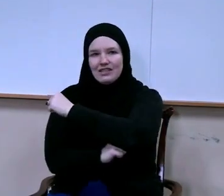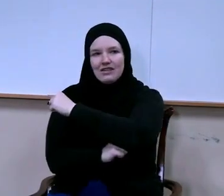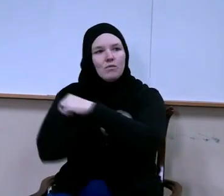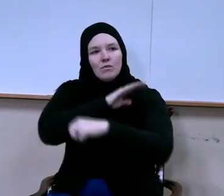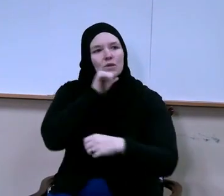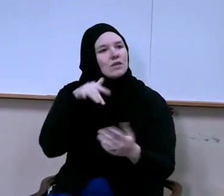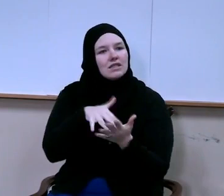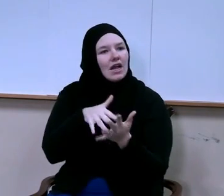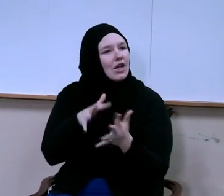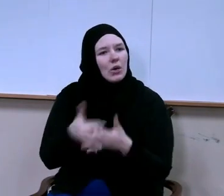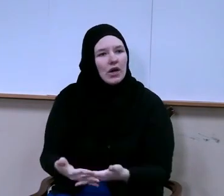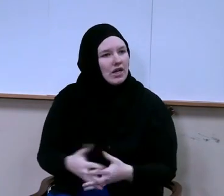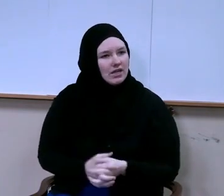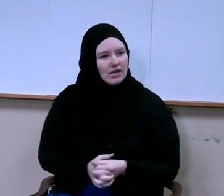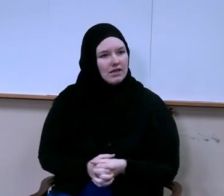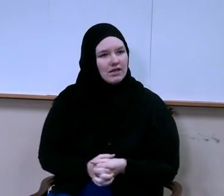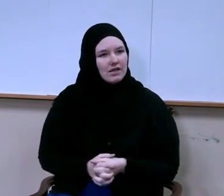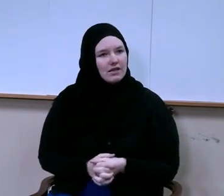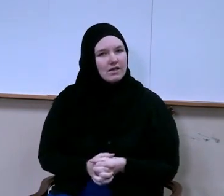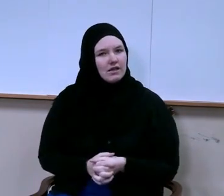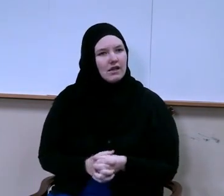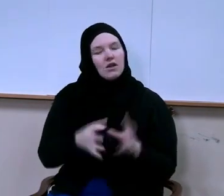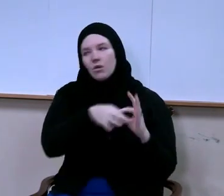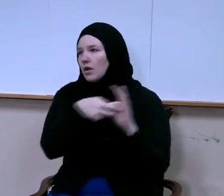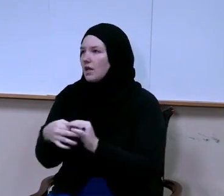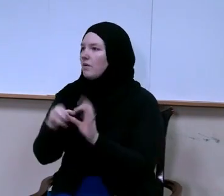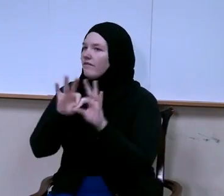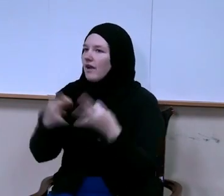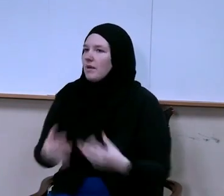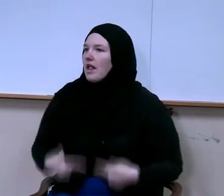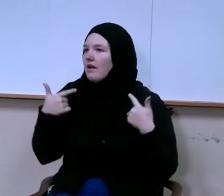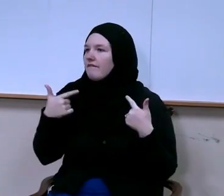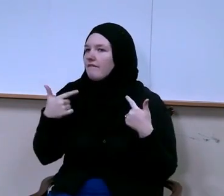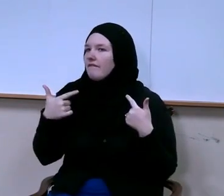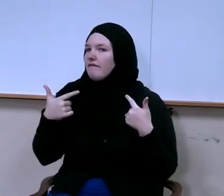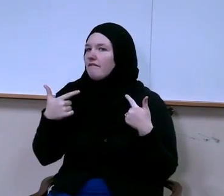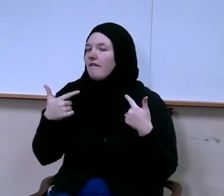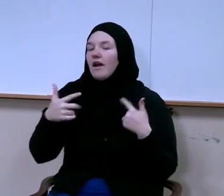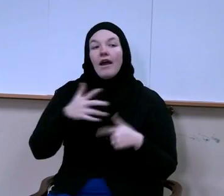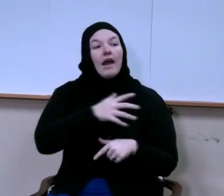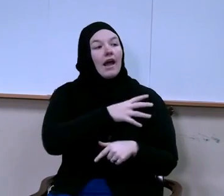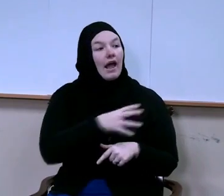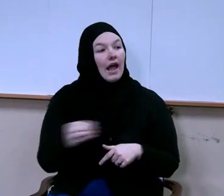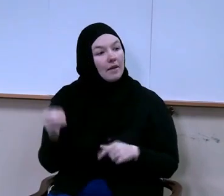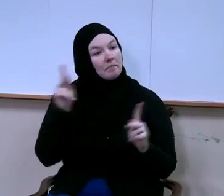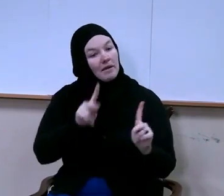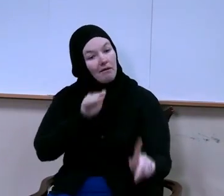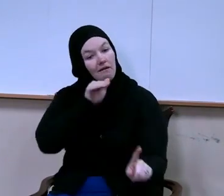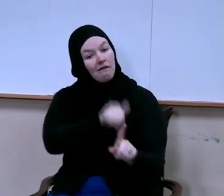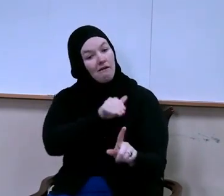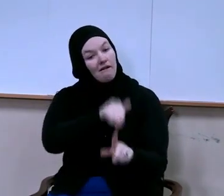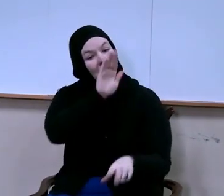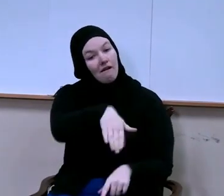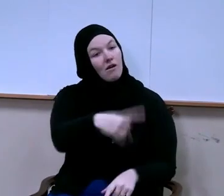neither study the Quran, as far as it relates to family life, nor do we admit when reminded of what